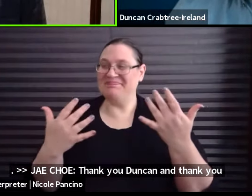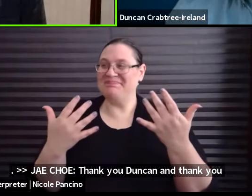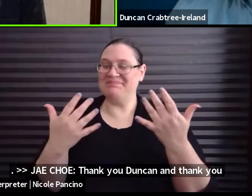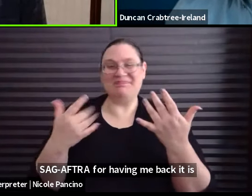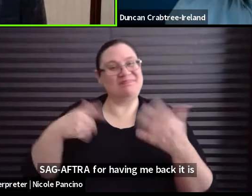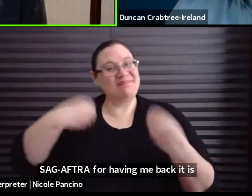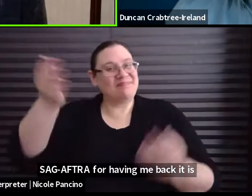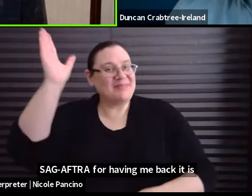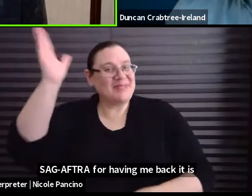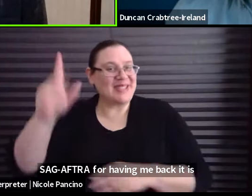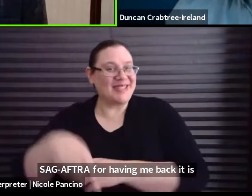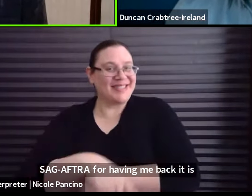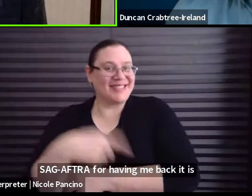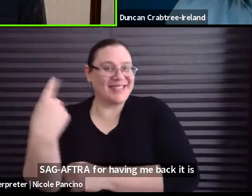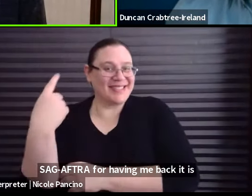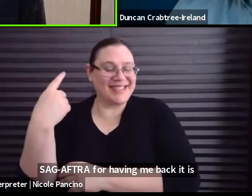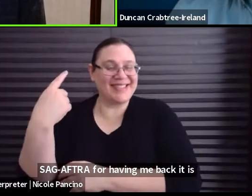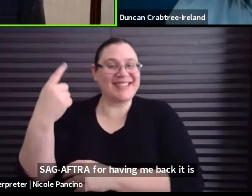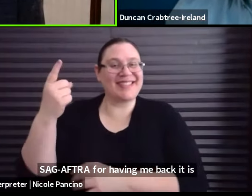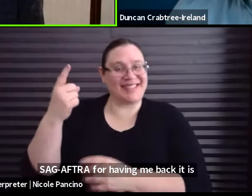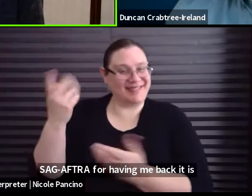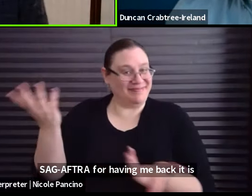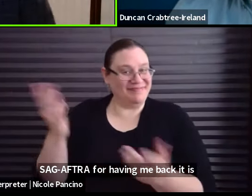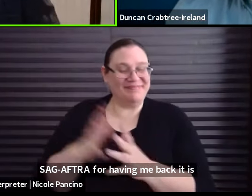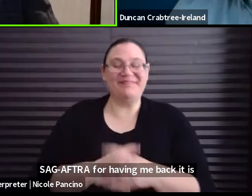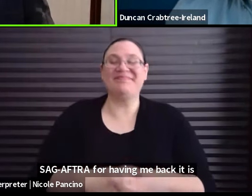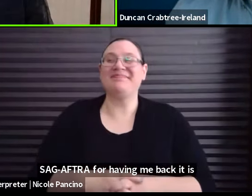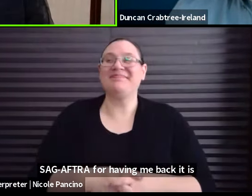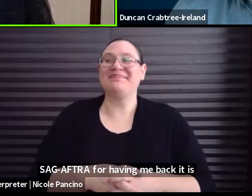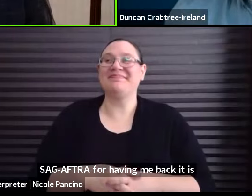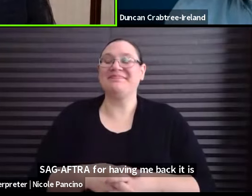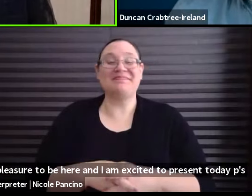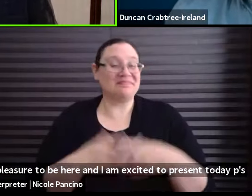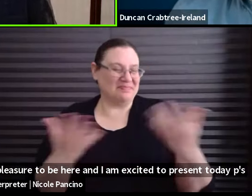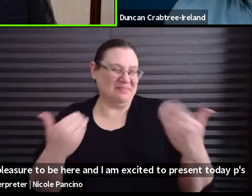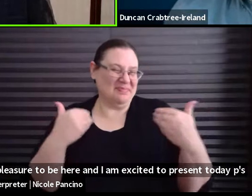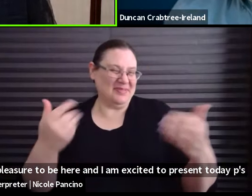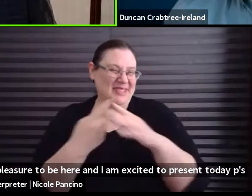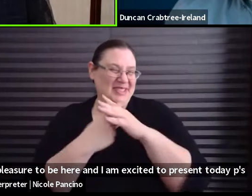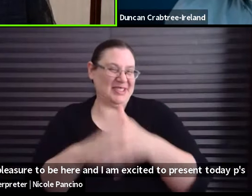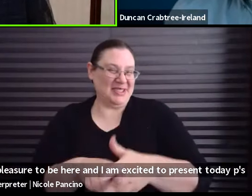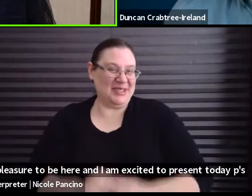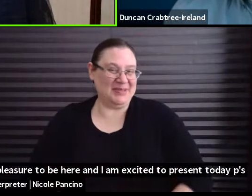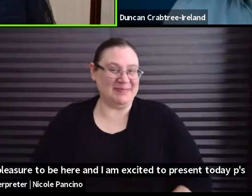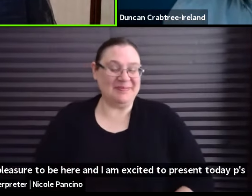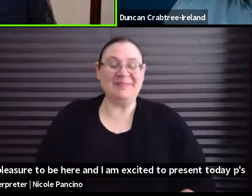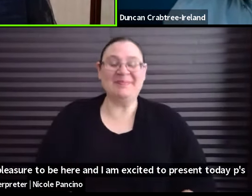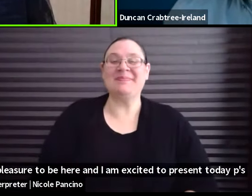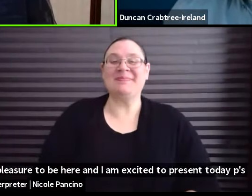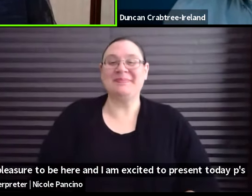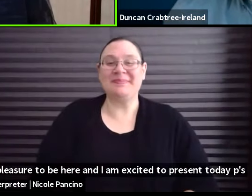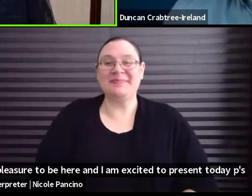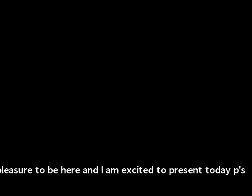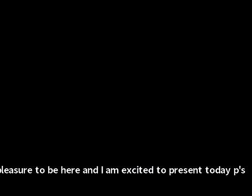present today's presentation. So let me get started. Great.